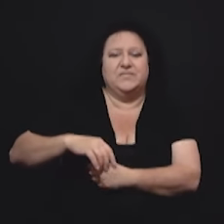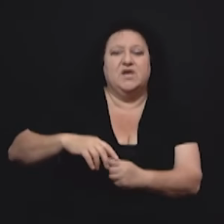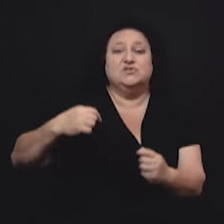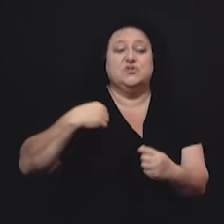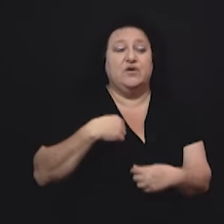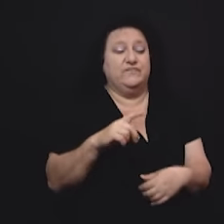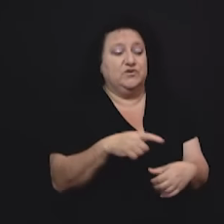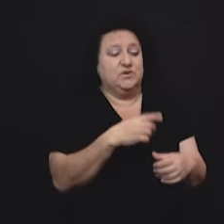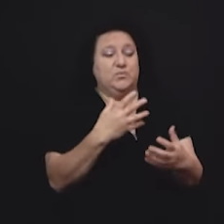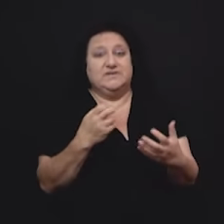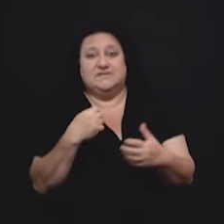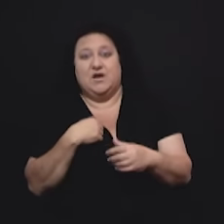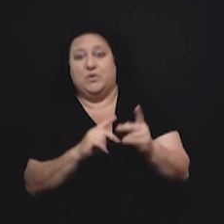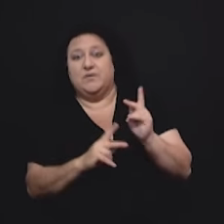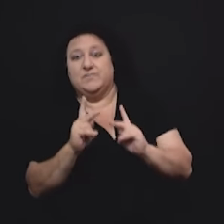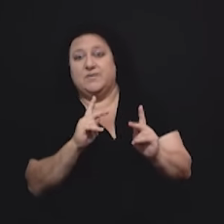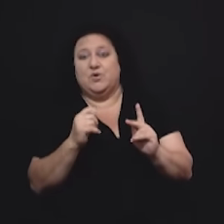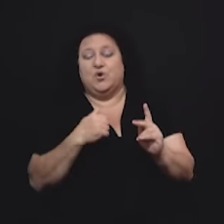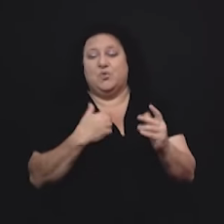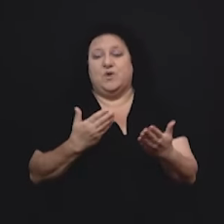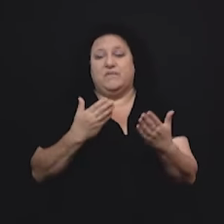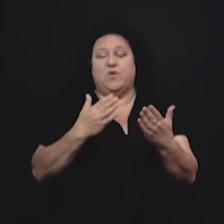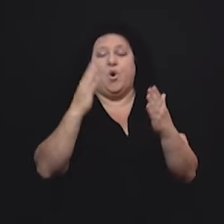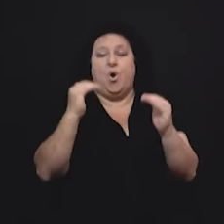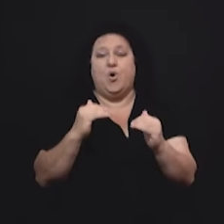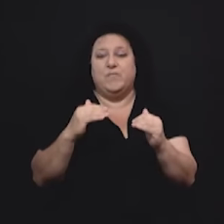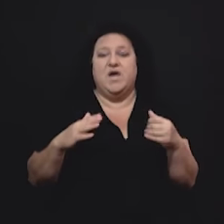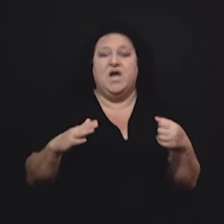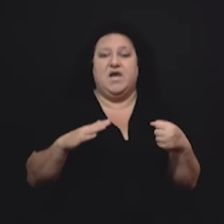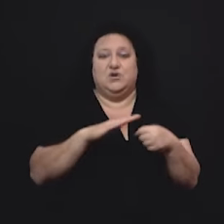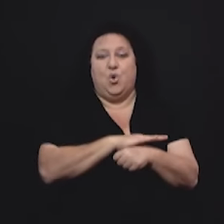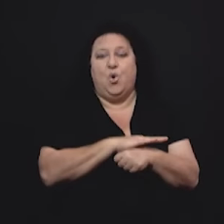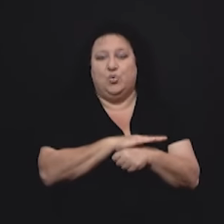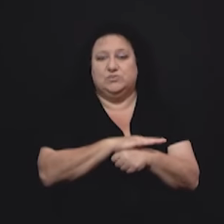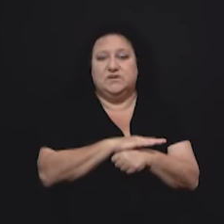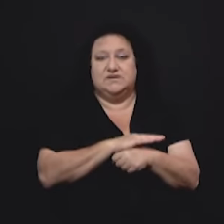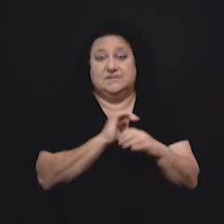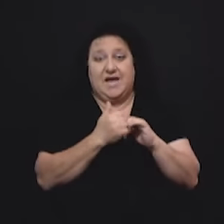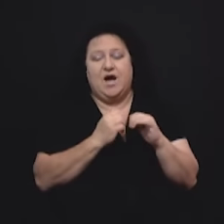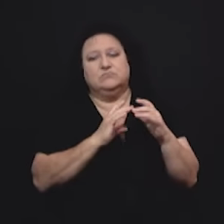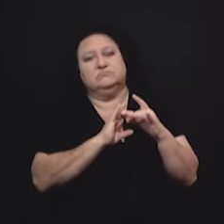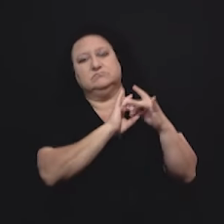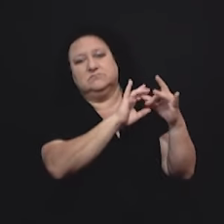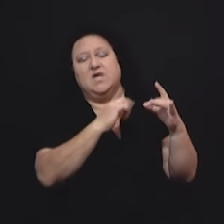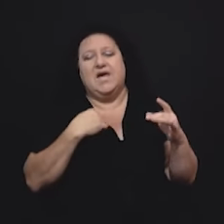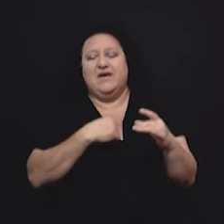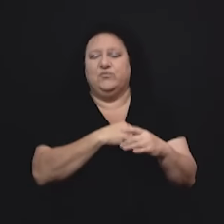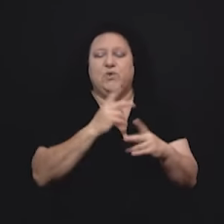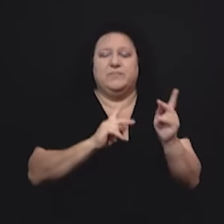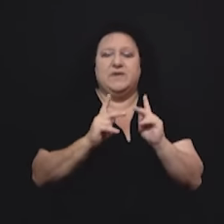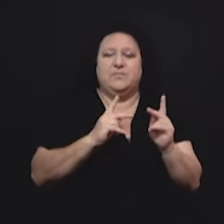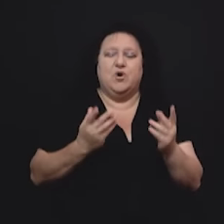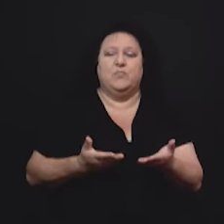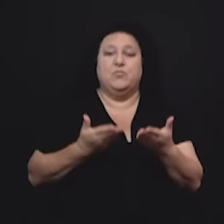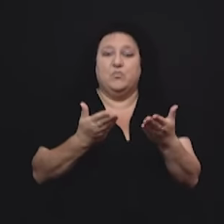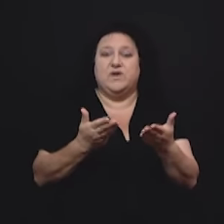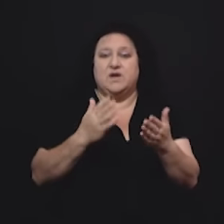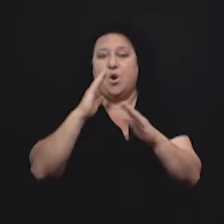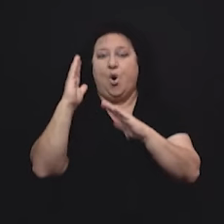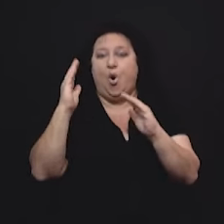through Christ, the scripture shows us today that it is not complicated. If we are a people bringing hope and wholeness through